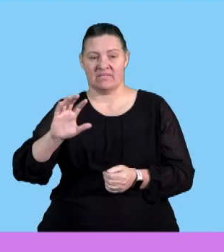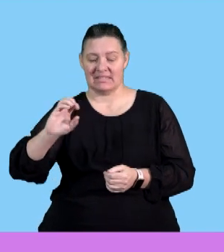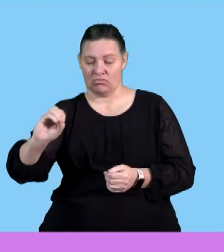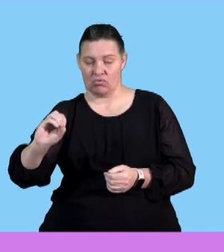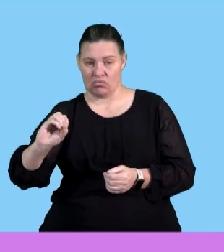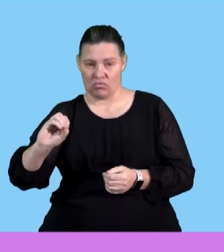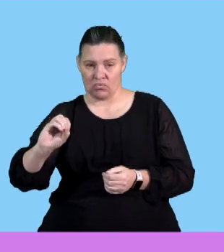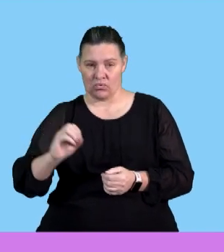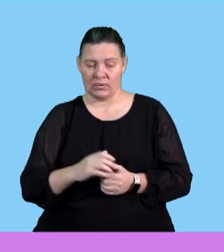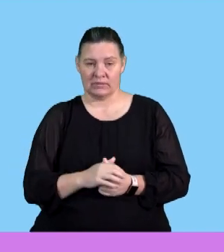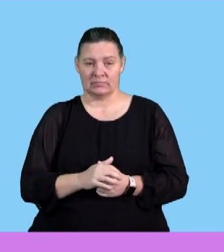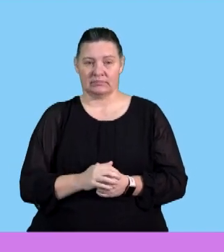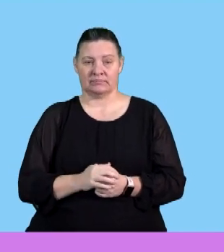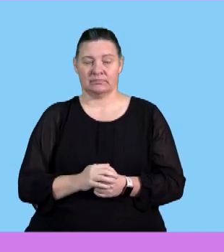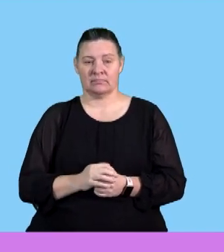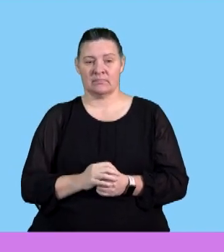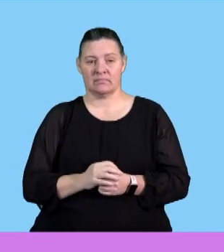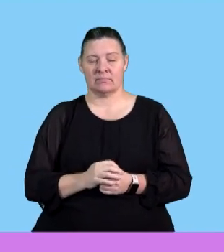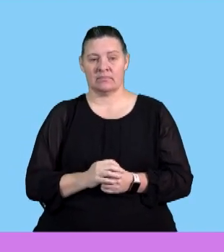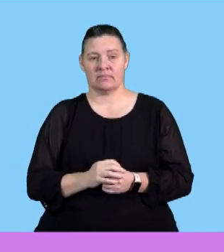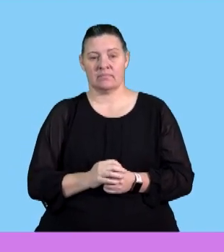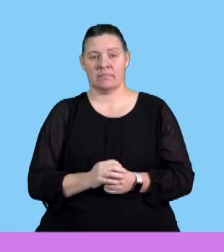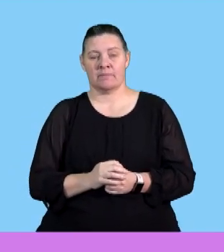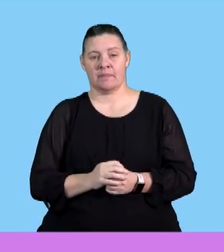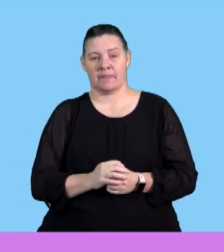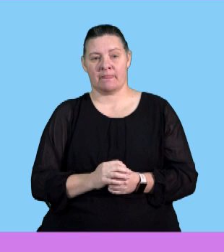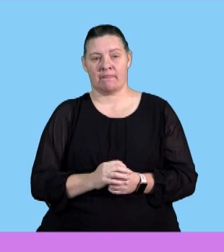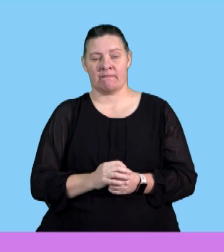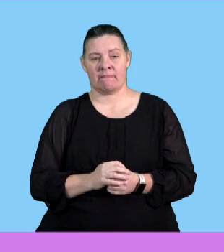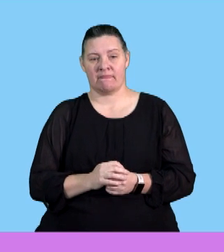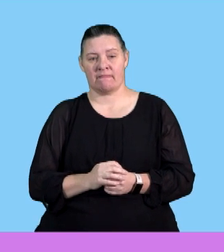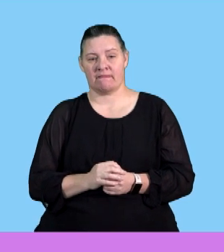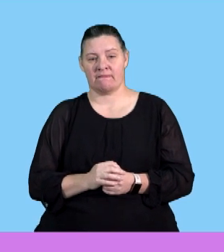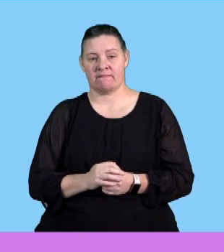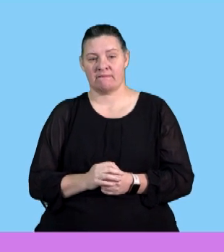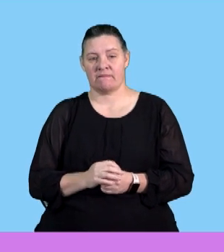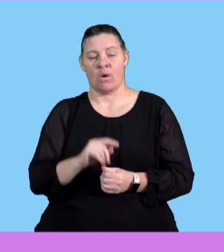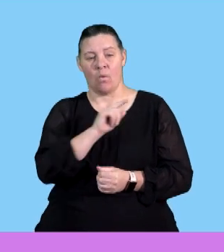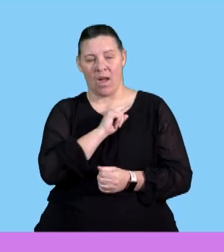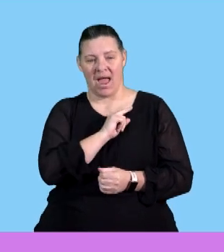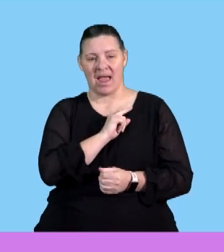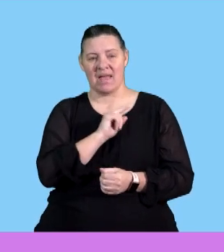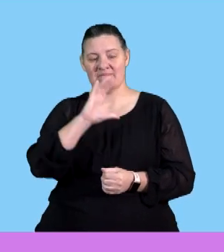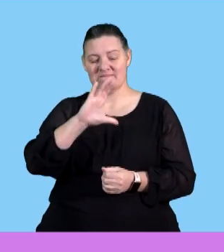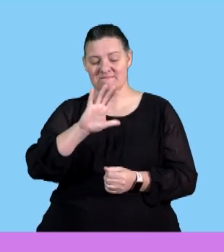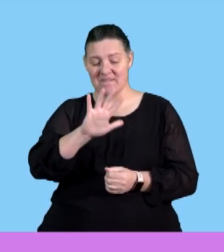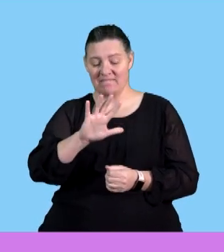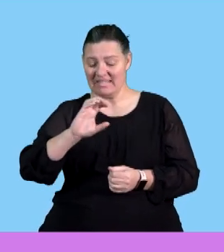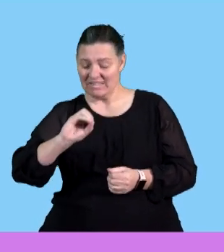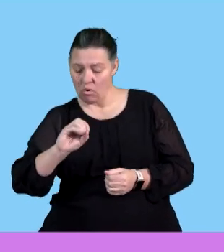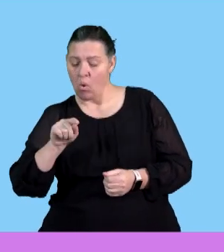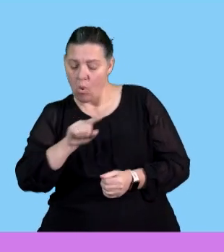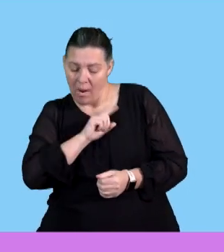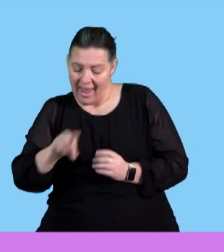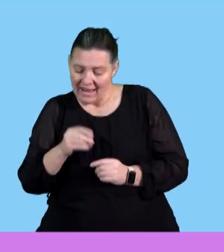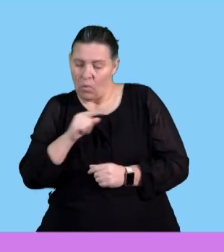22,827.5. So after a comma, if there's only one digit, you just add a 0 to make it 50 cents. So we are